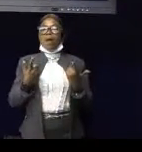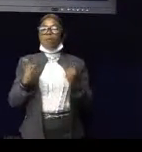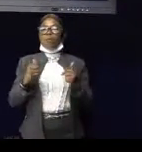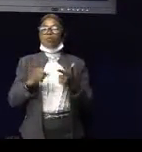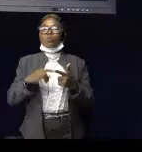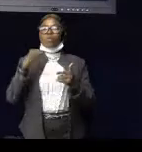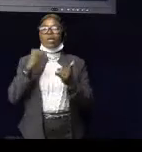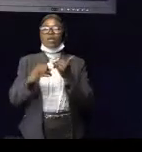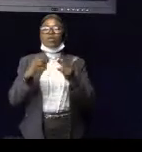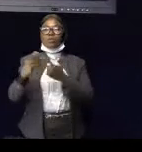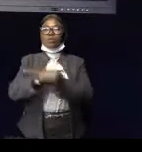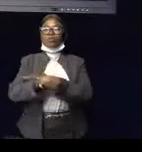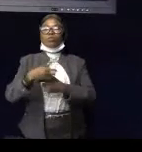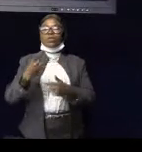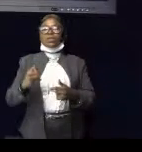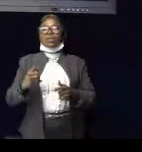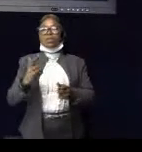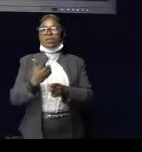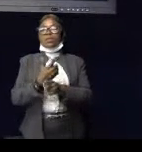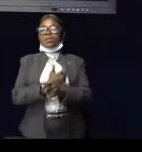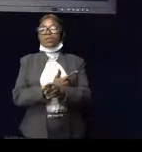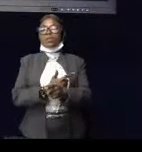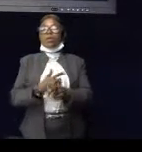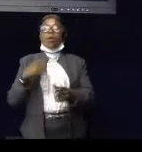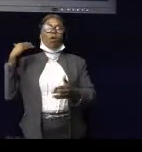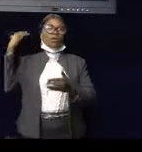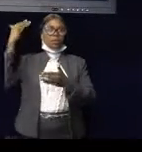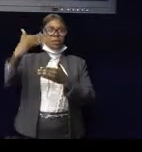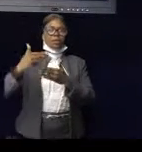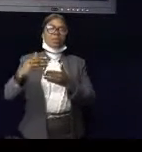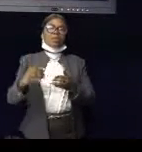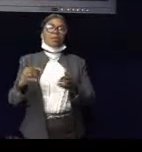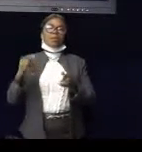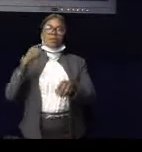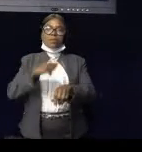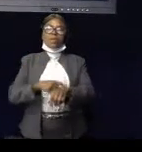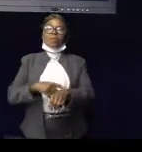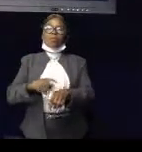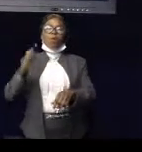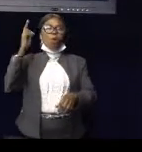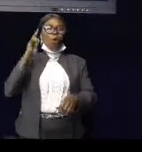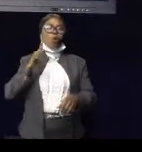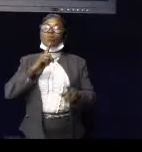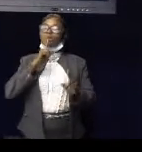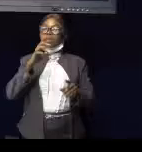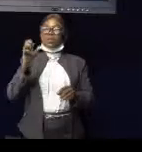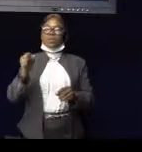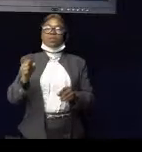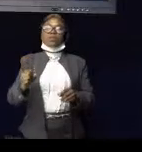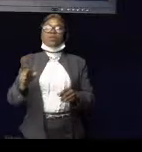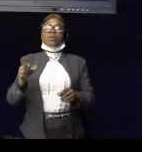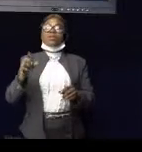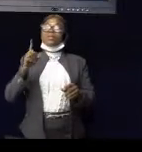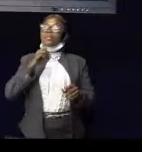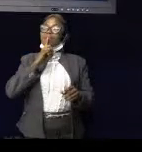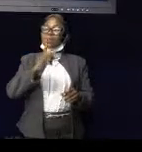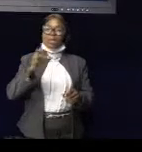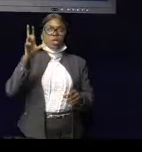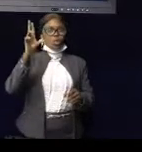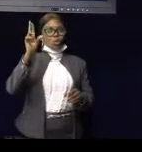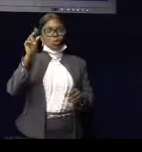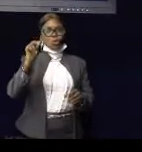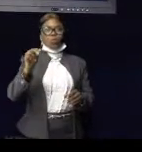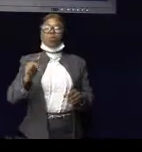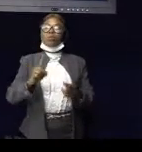end of today's lesson. Until next time, next lesson, Uncle Popo says, say no